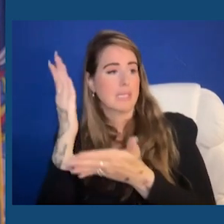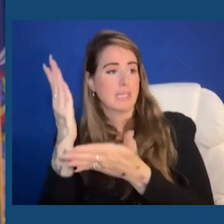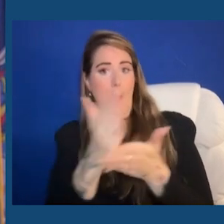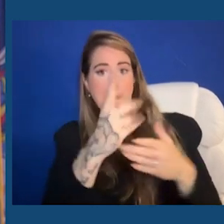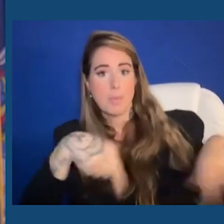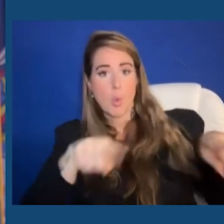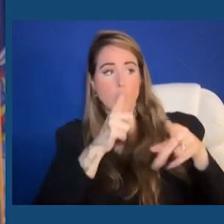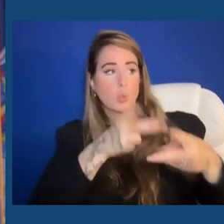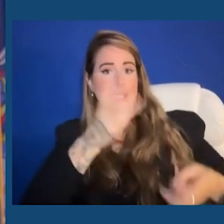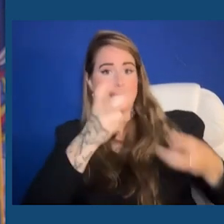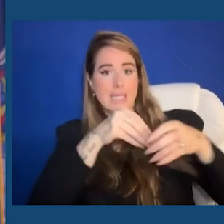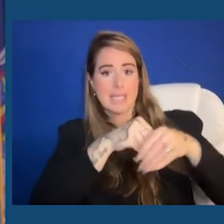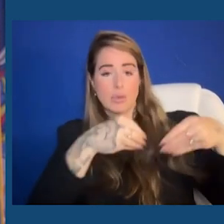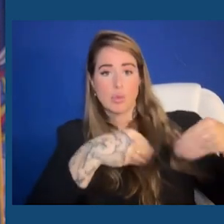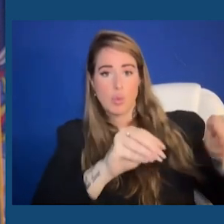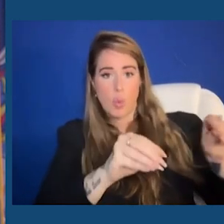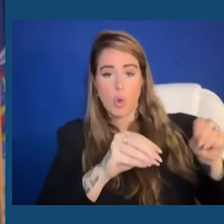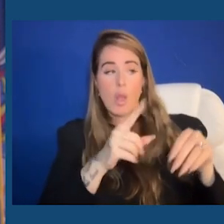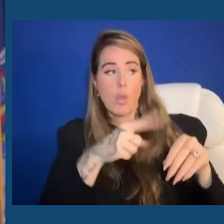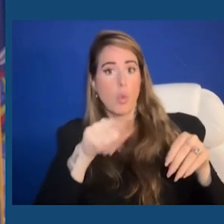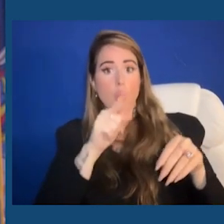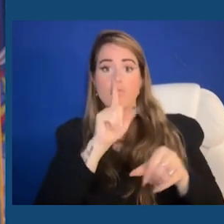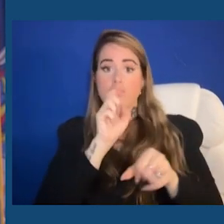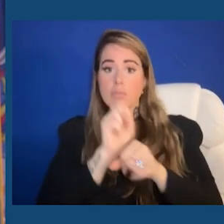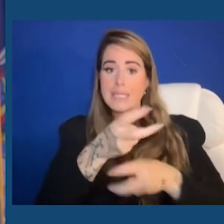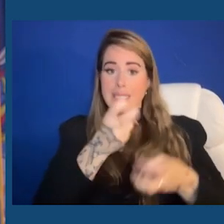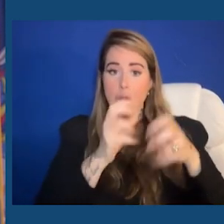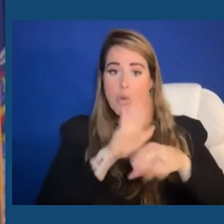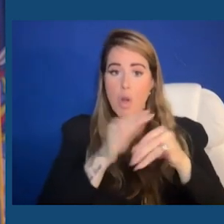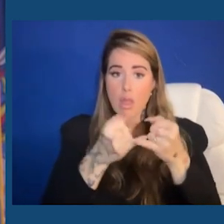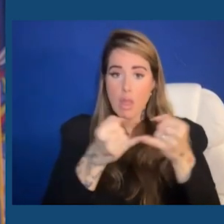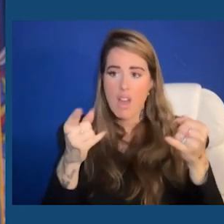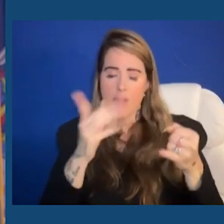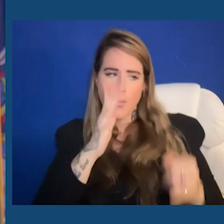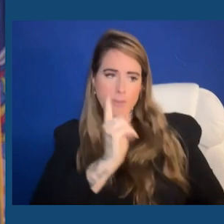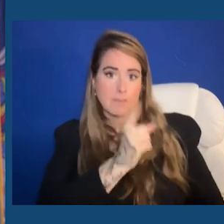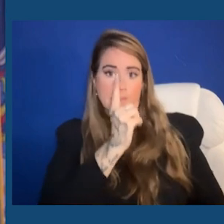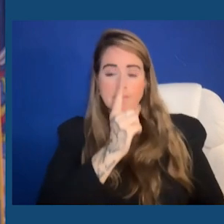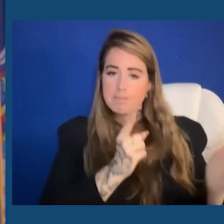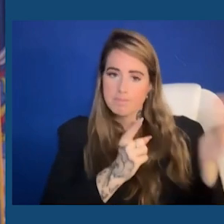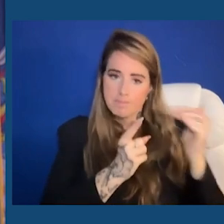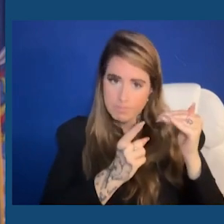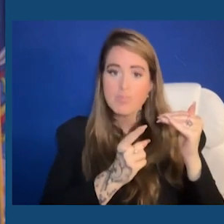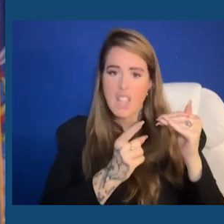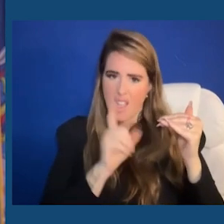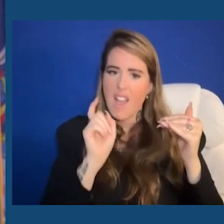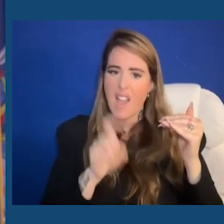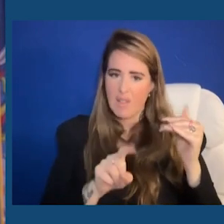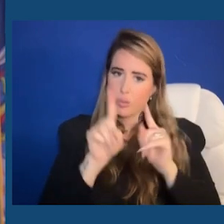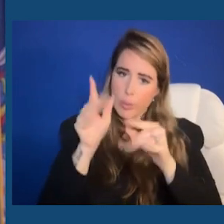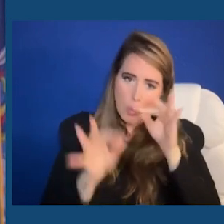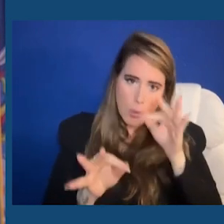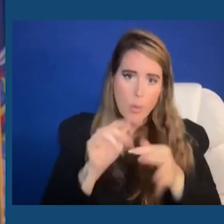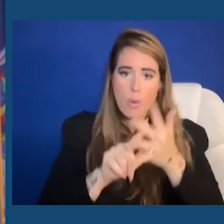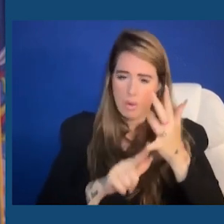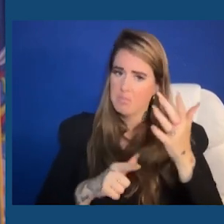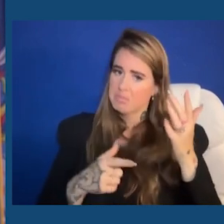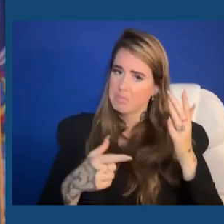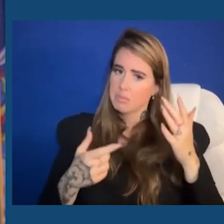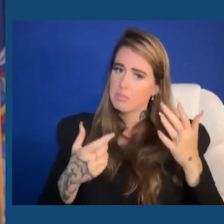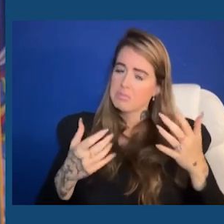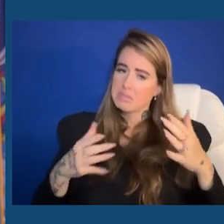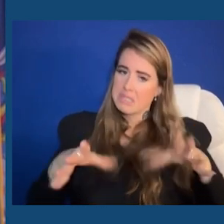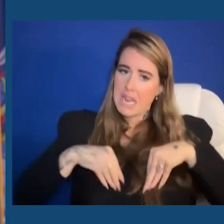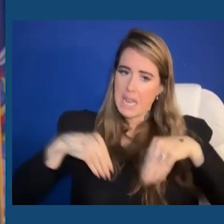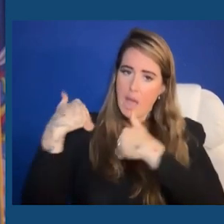hold those who are selling stolen products online accountable for their actions. So again, Governor, I'm